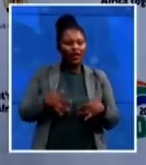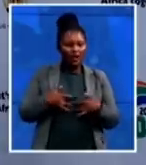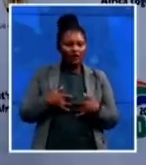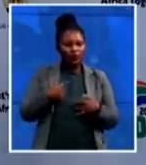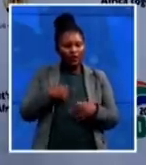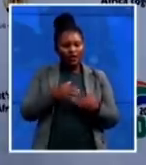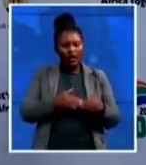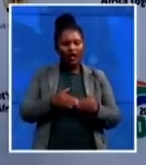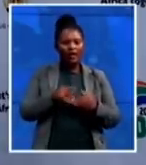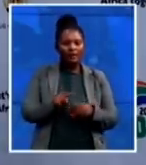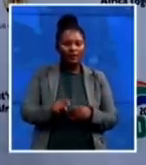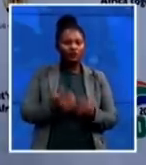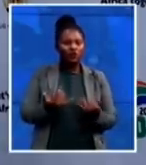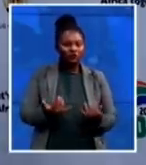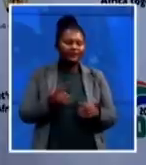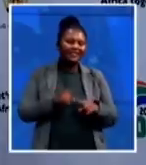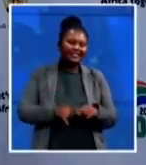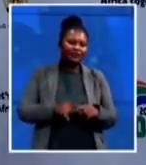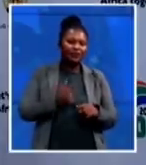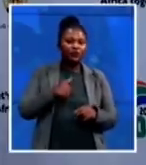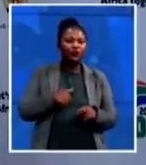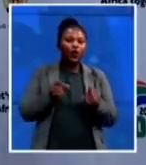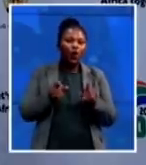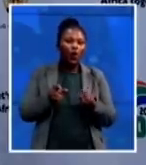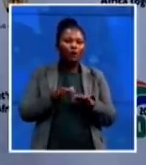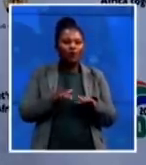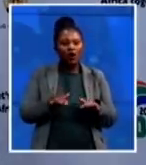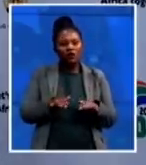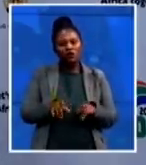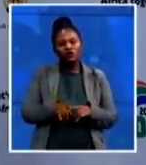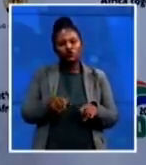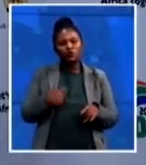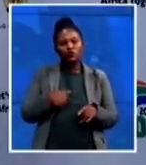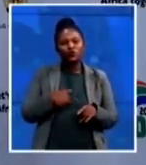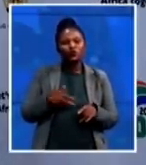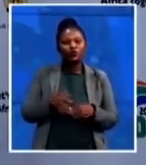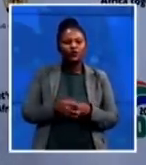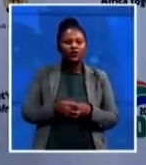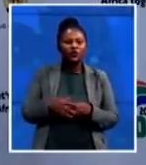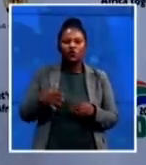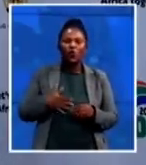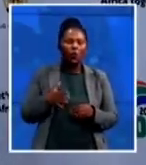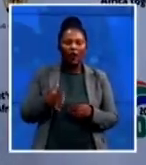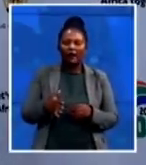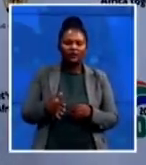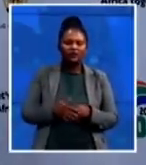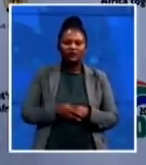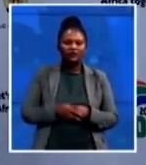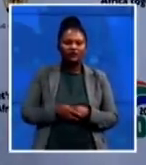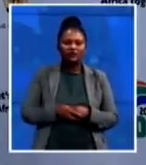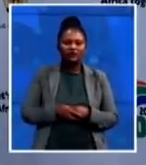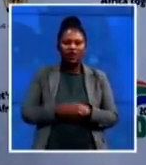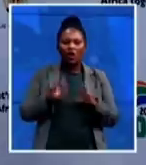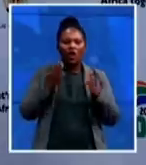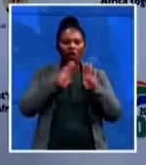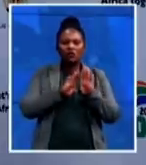hope not, and we wish not. I'll repeat this. We don't want those lockdowns to come, but we cannot say they will